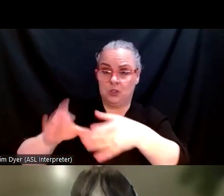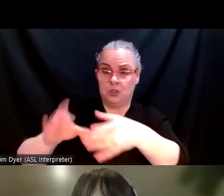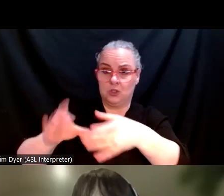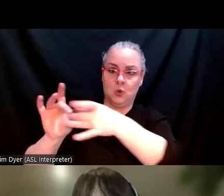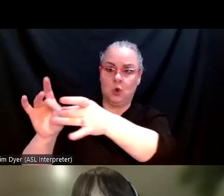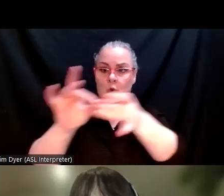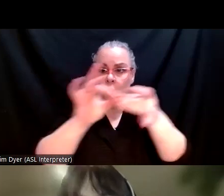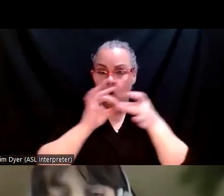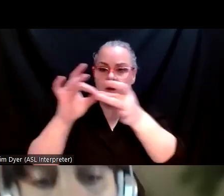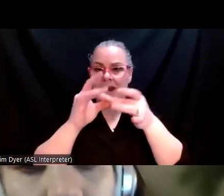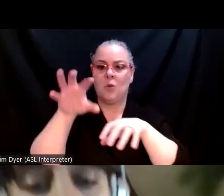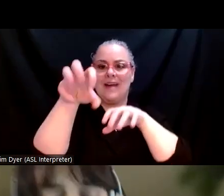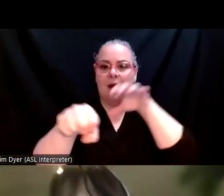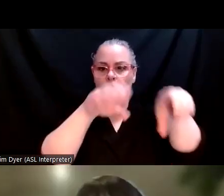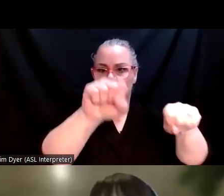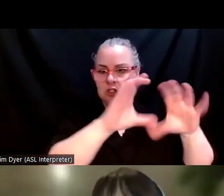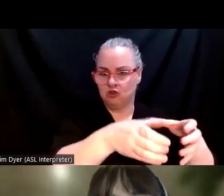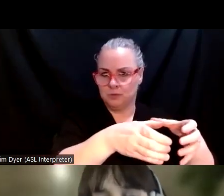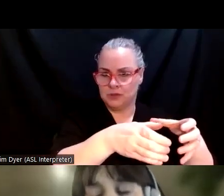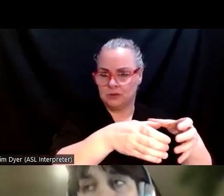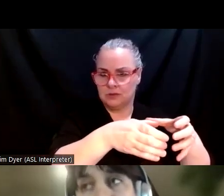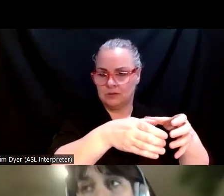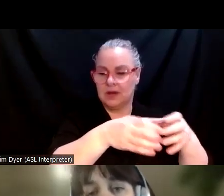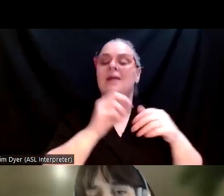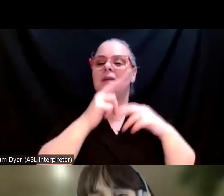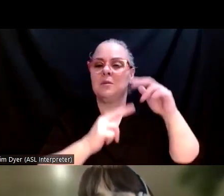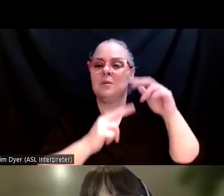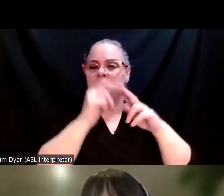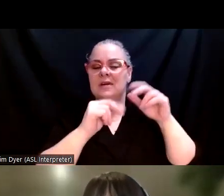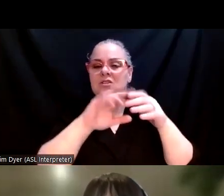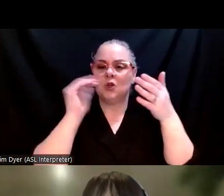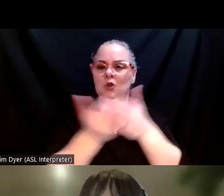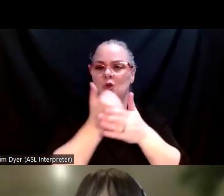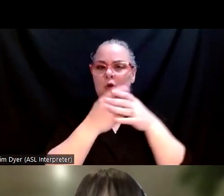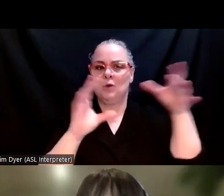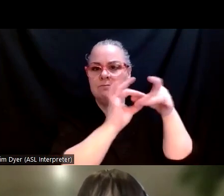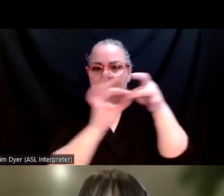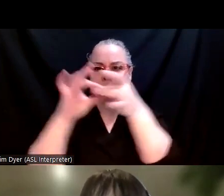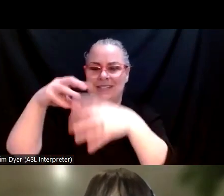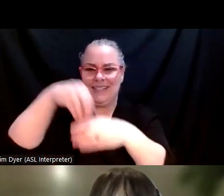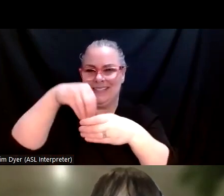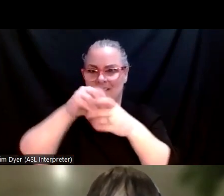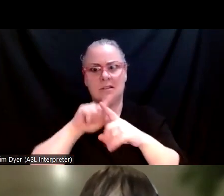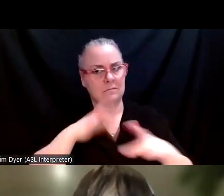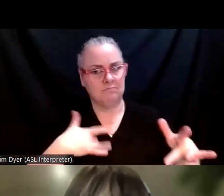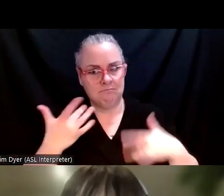coordinate with outreach gurus in a way that builds new synapses internally. That's pretty exciting.